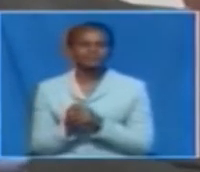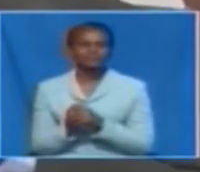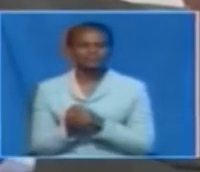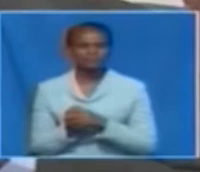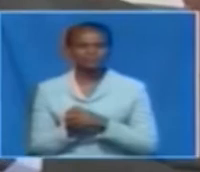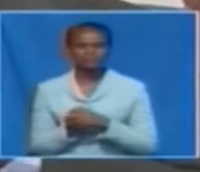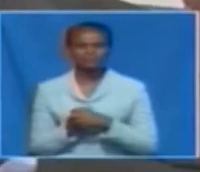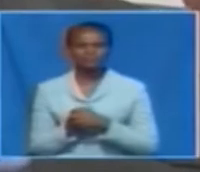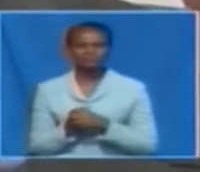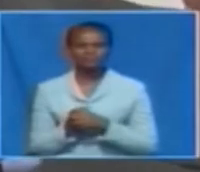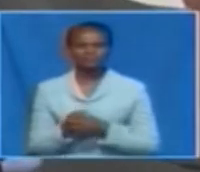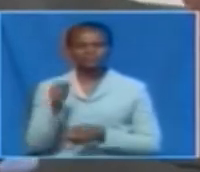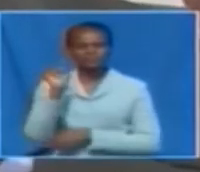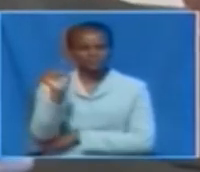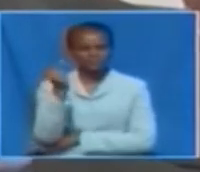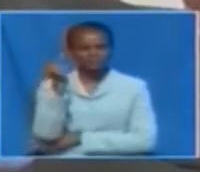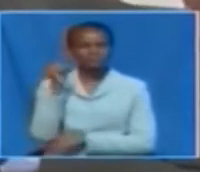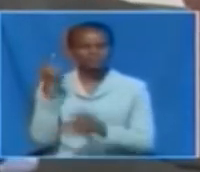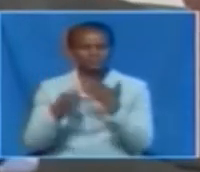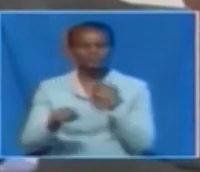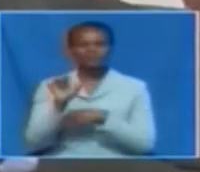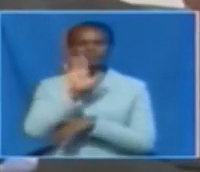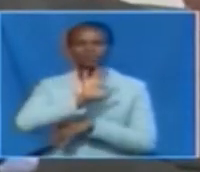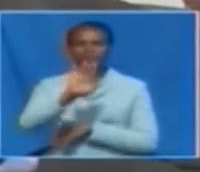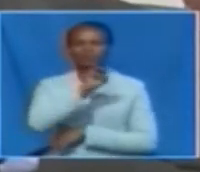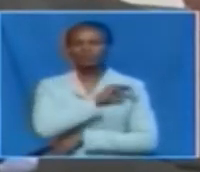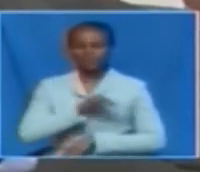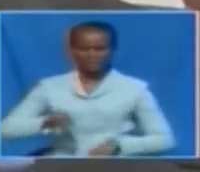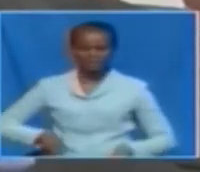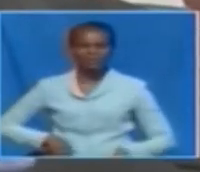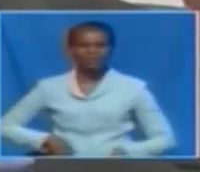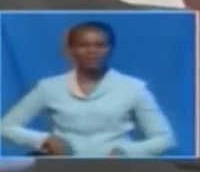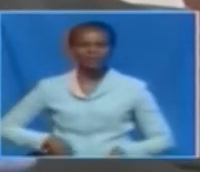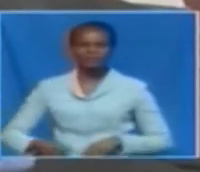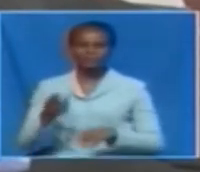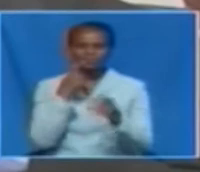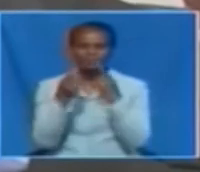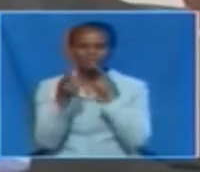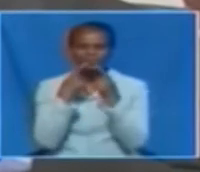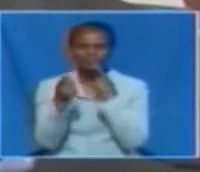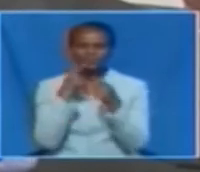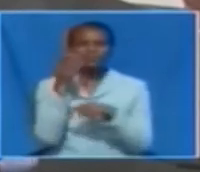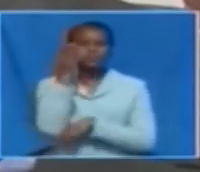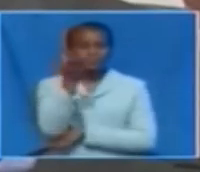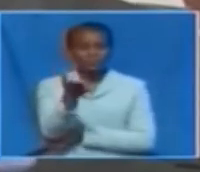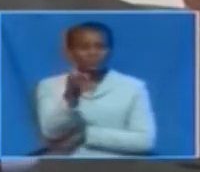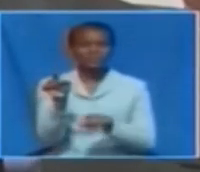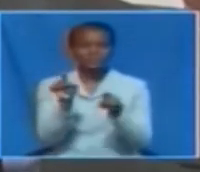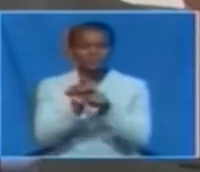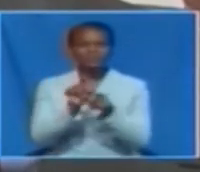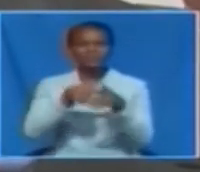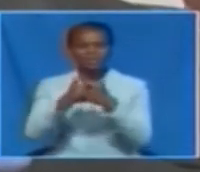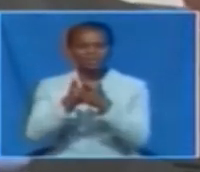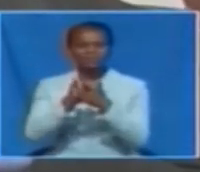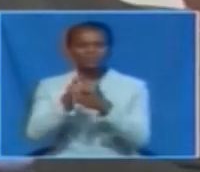it in two. First of all, you are saying your members. I want to speak to you and to you through the